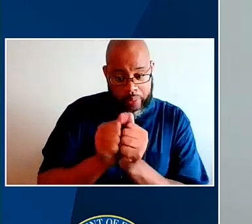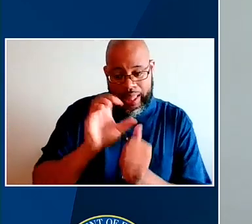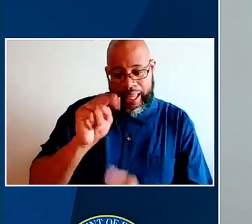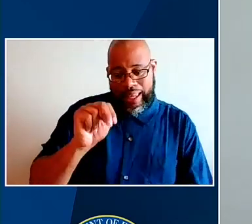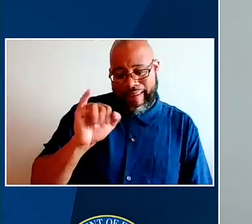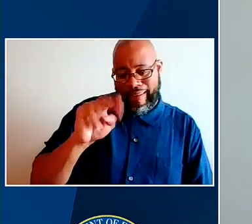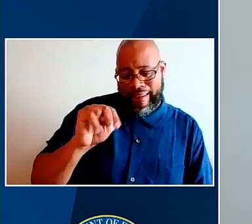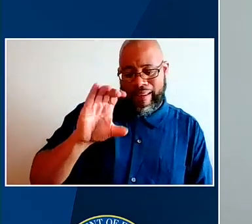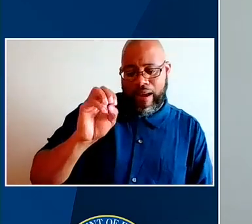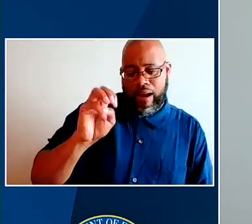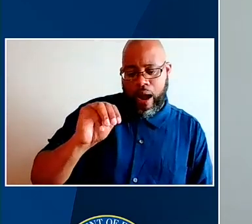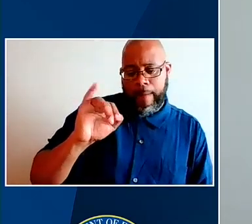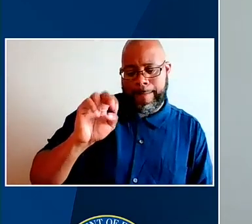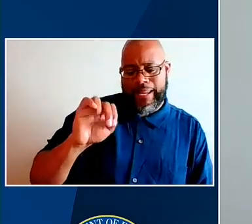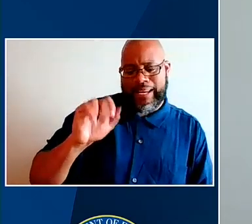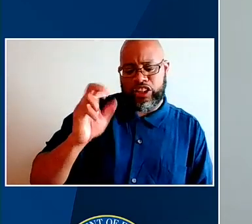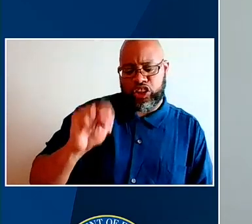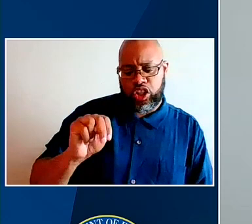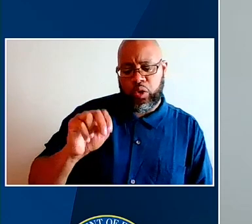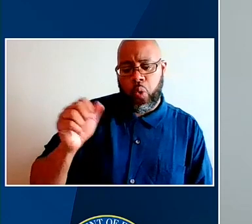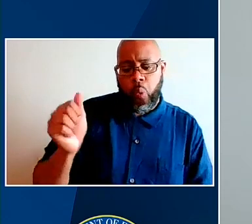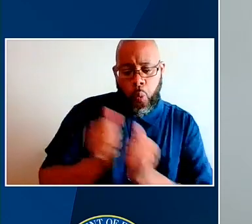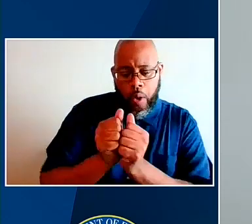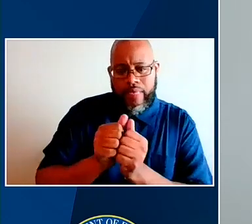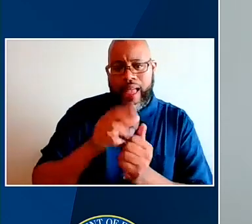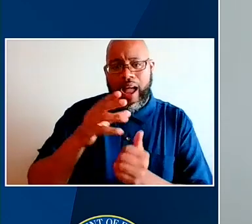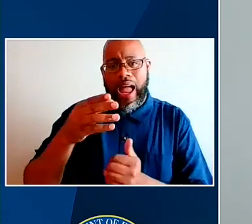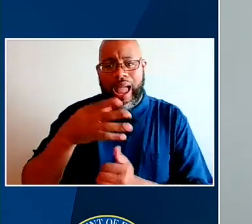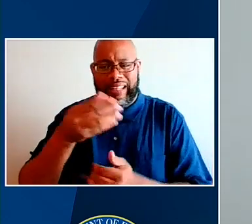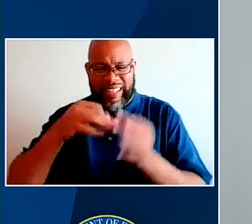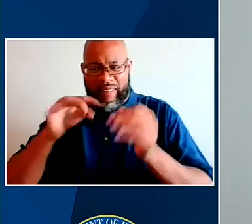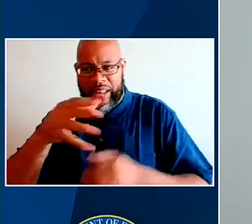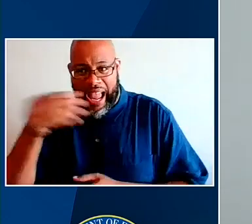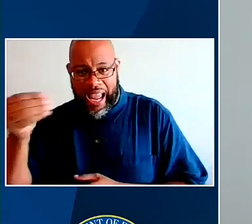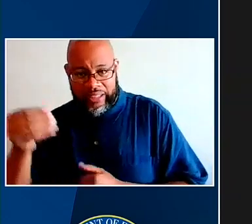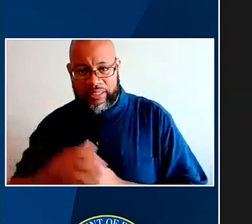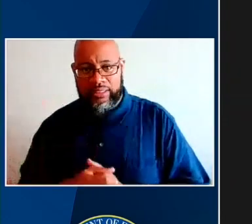and between Title IV funds and other types of funds?